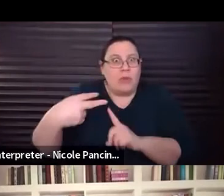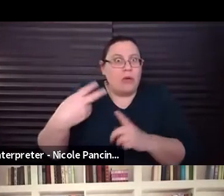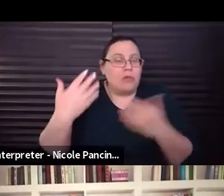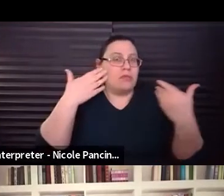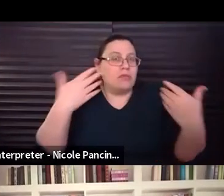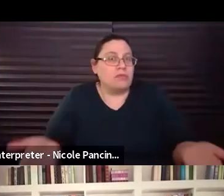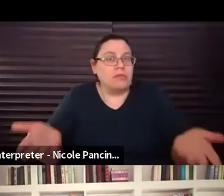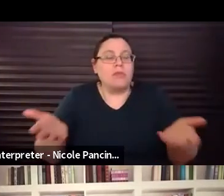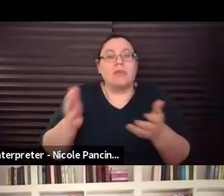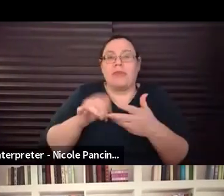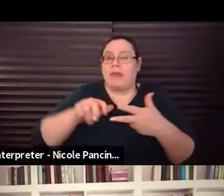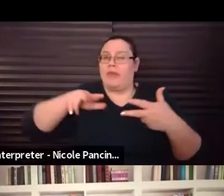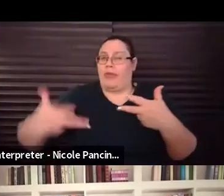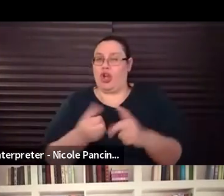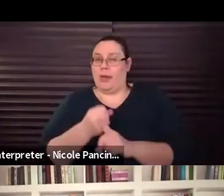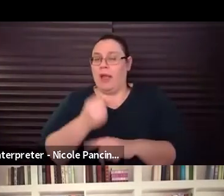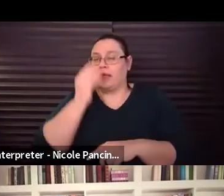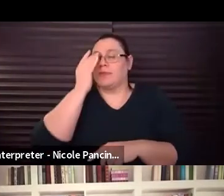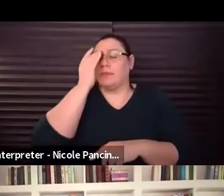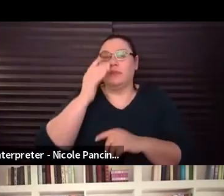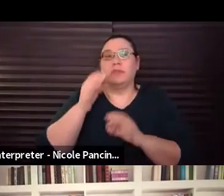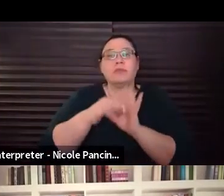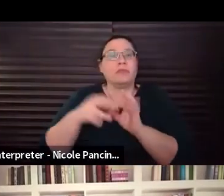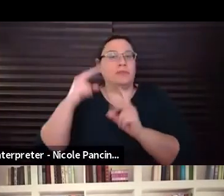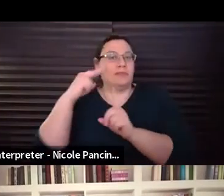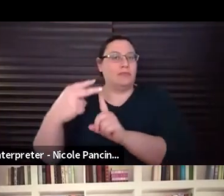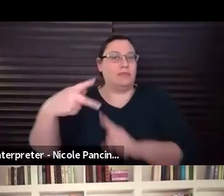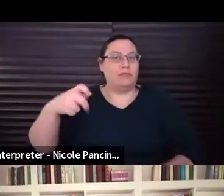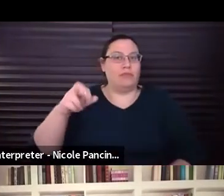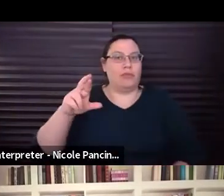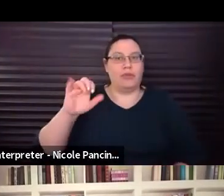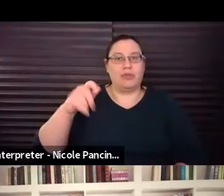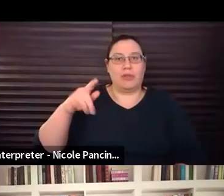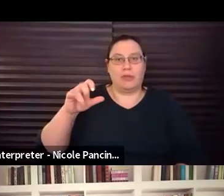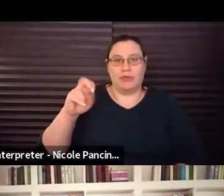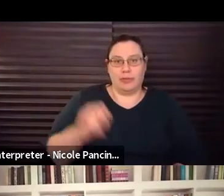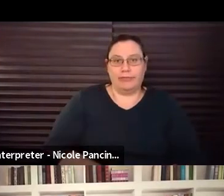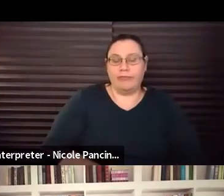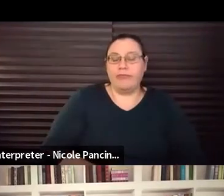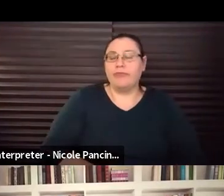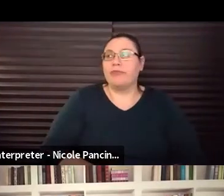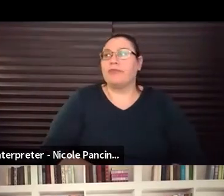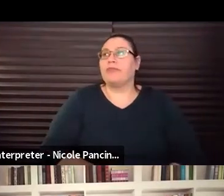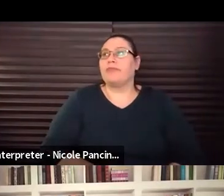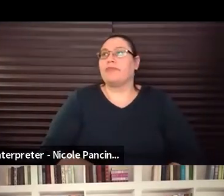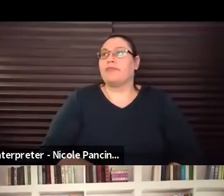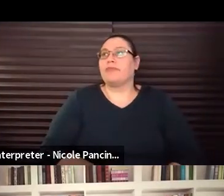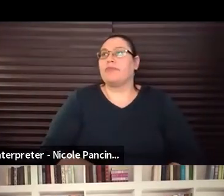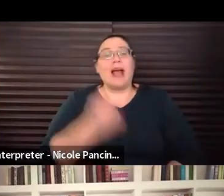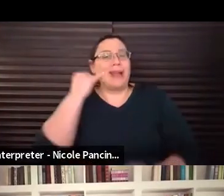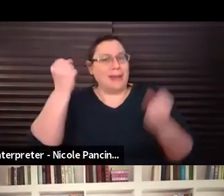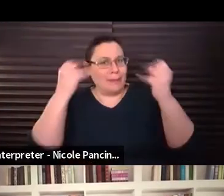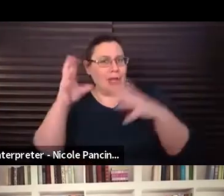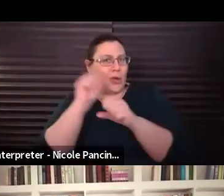to the third impact, and that's about perception. I think, the idea that a lot of workers have